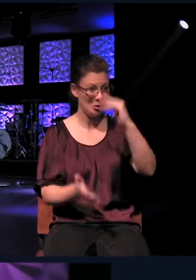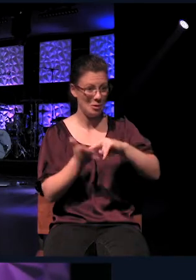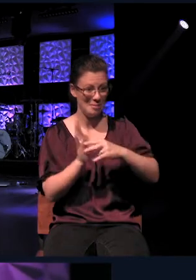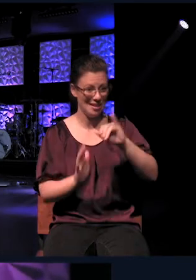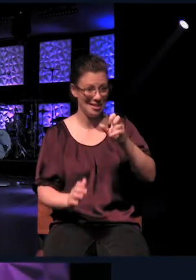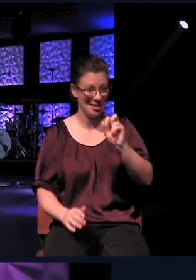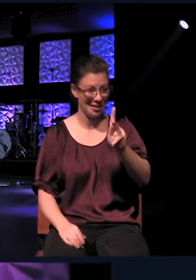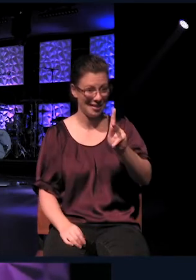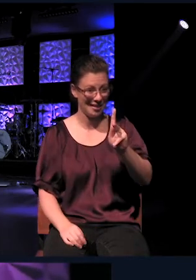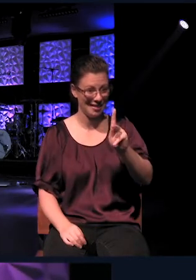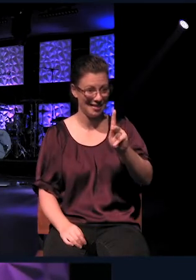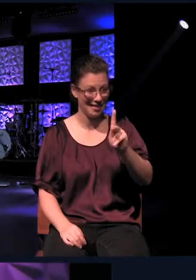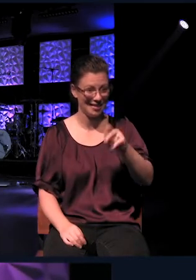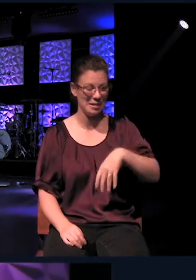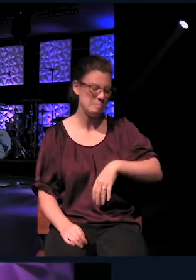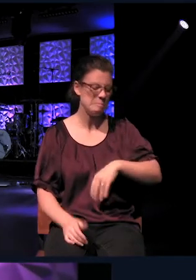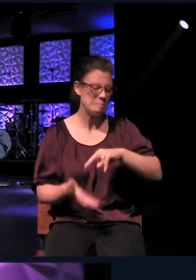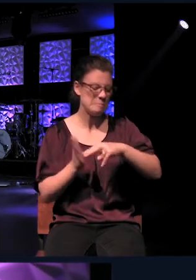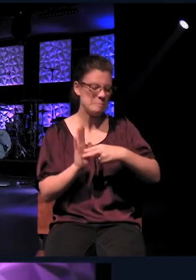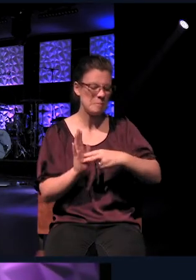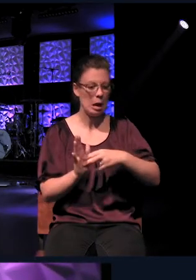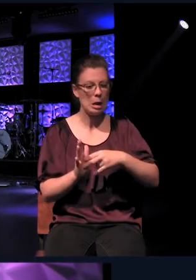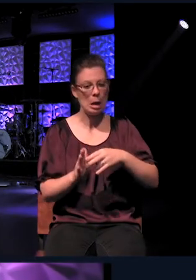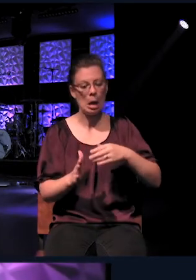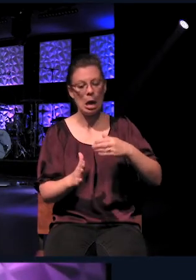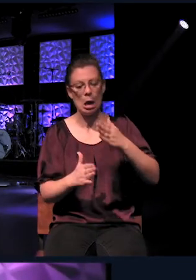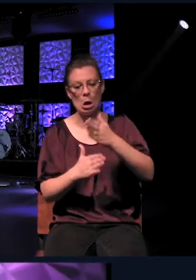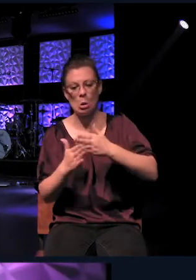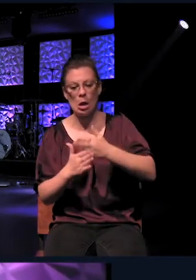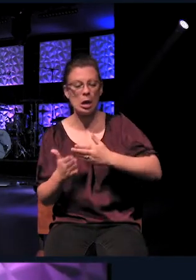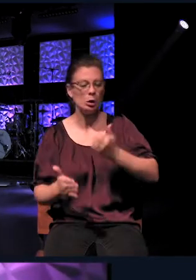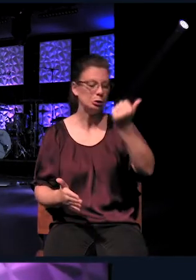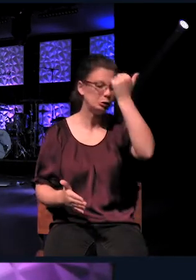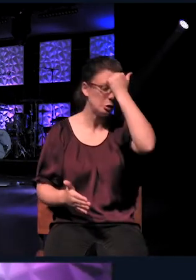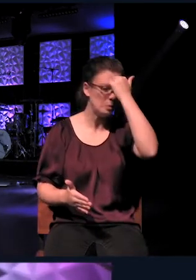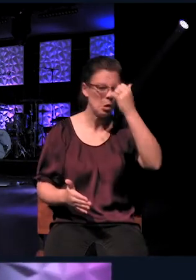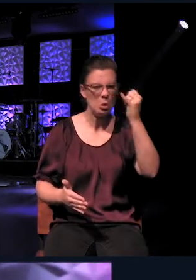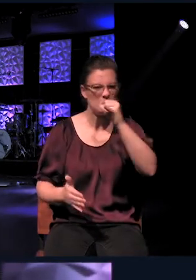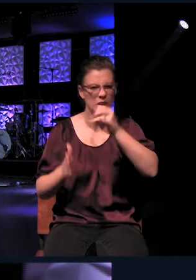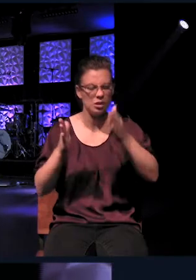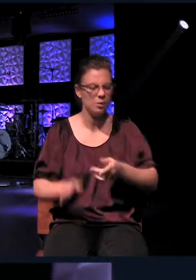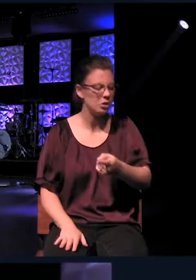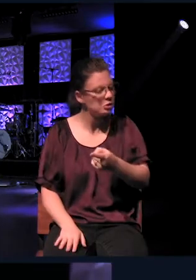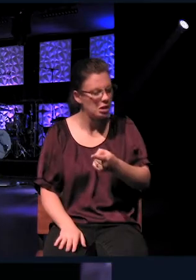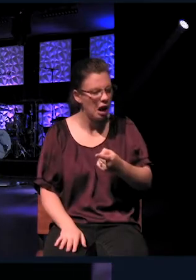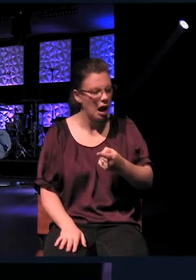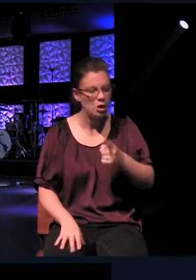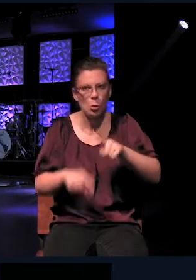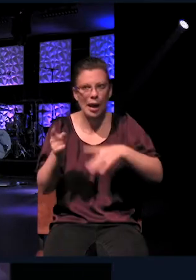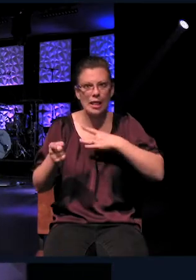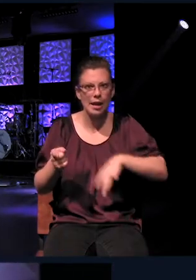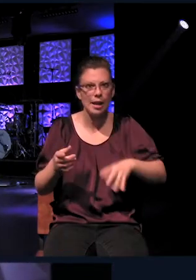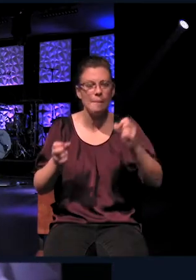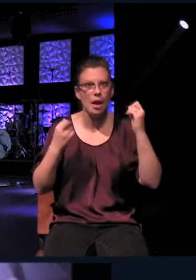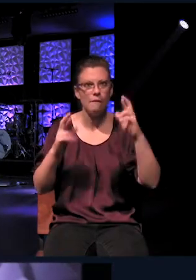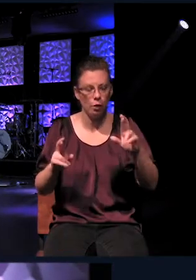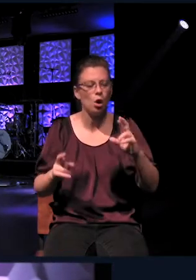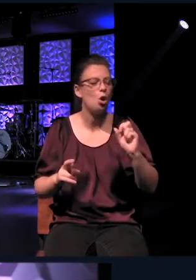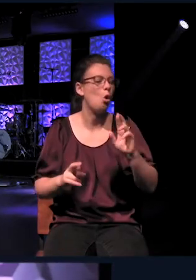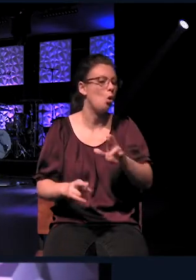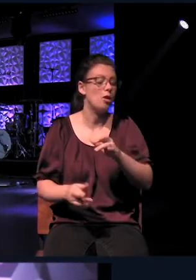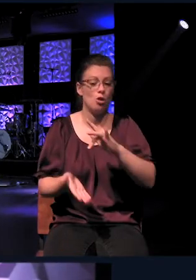And jerk means an annoyingly stupid or foolish person, an unlikable person, especially one who is cruel, rude,